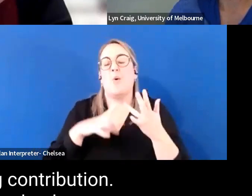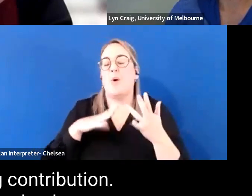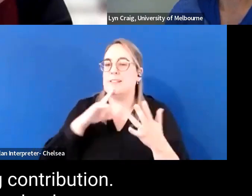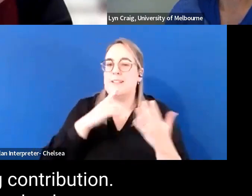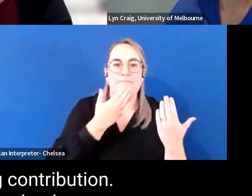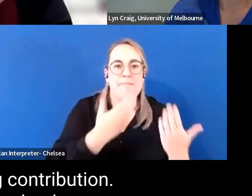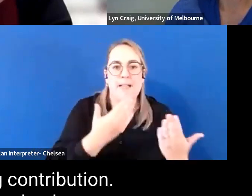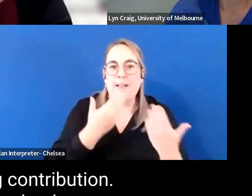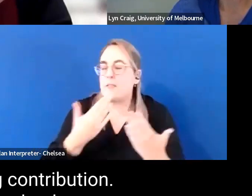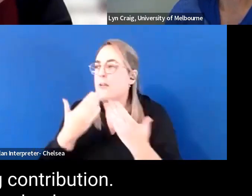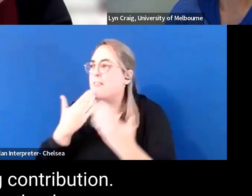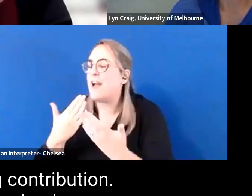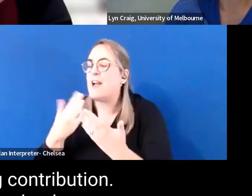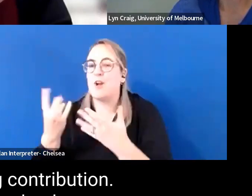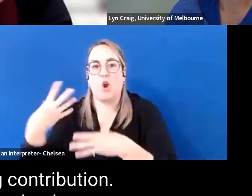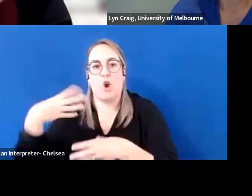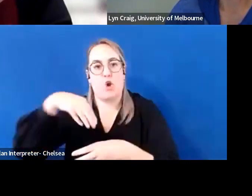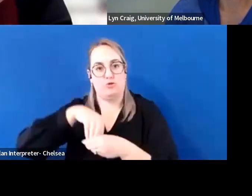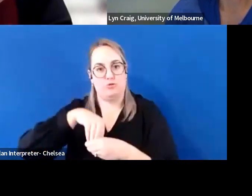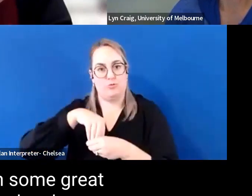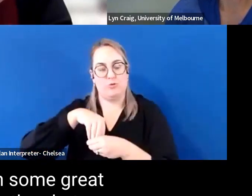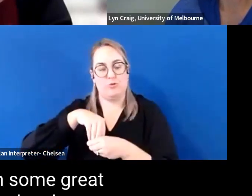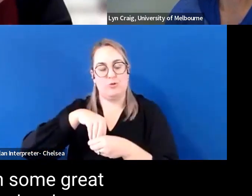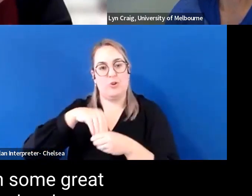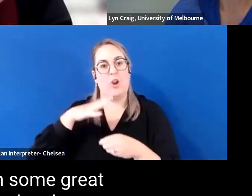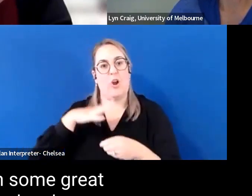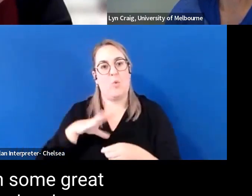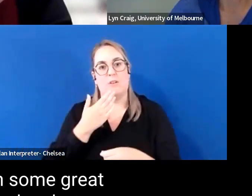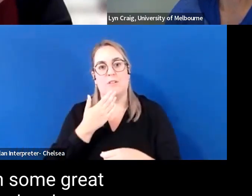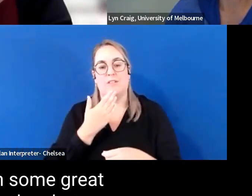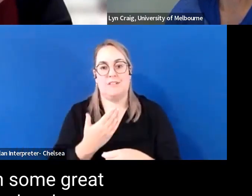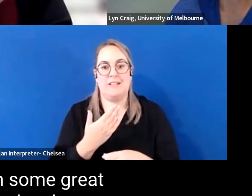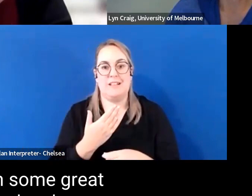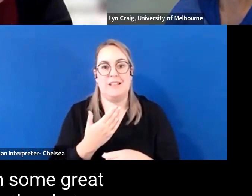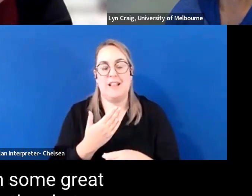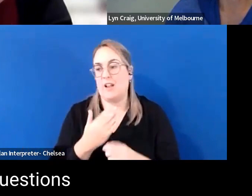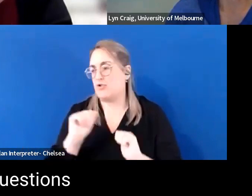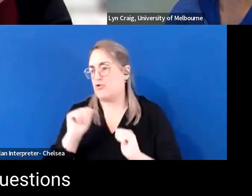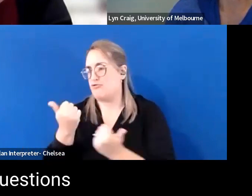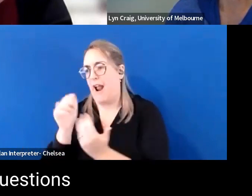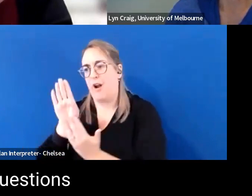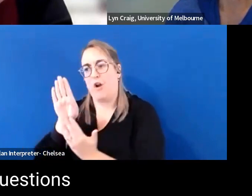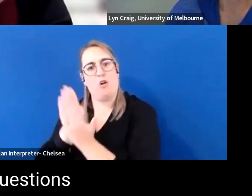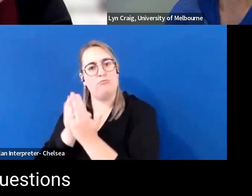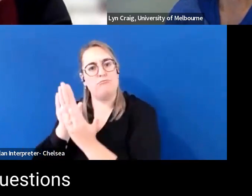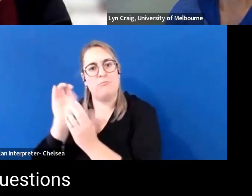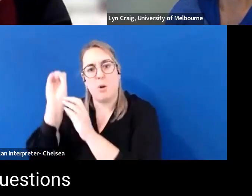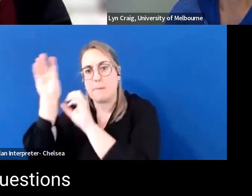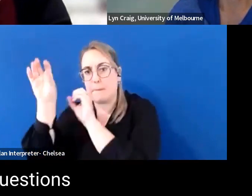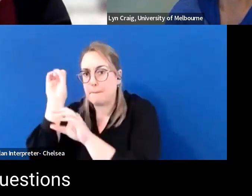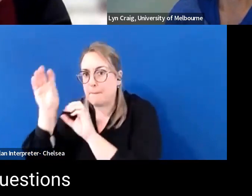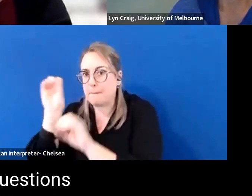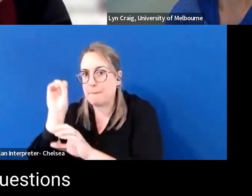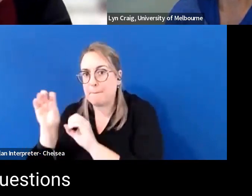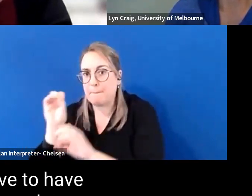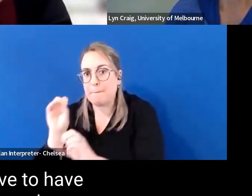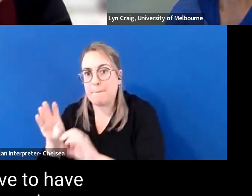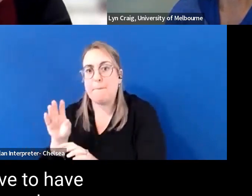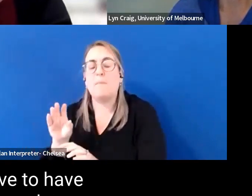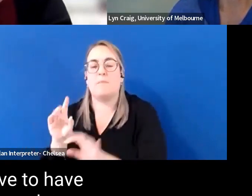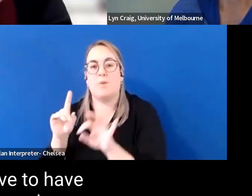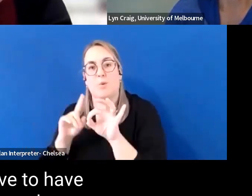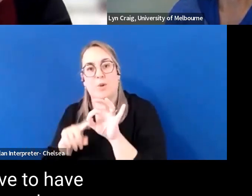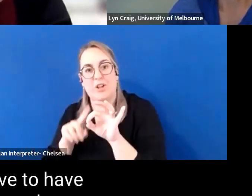amazing contribution. Also want to thank, there's been some great comments in the chat and a great question that's been put there,